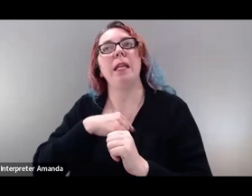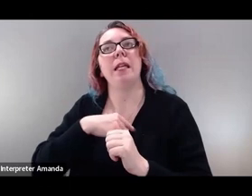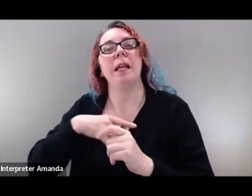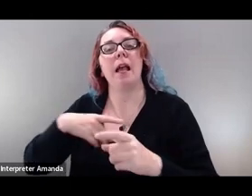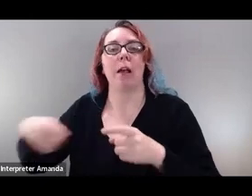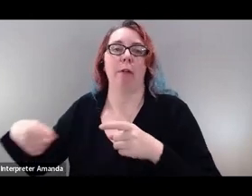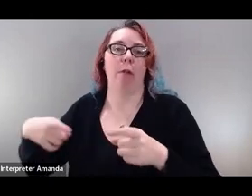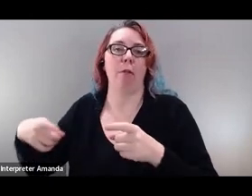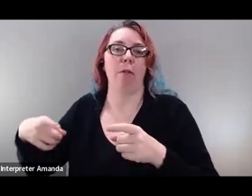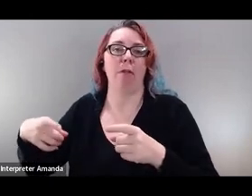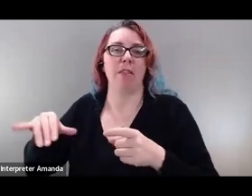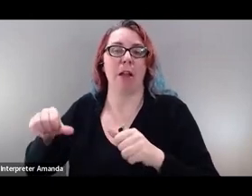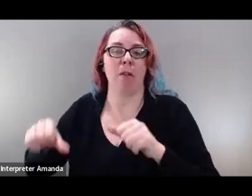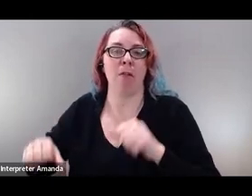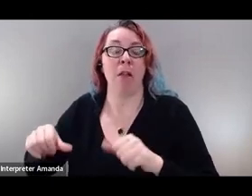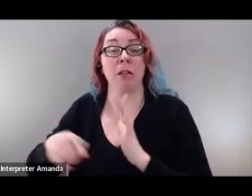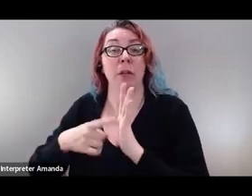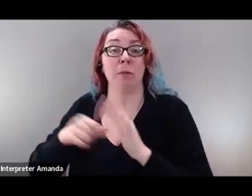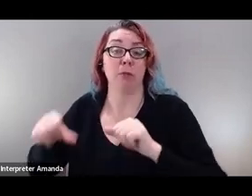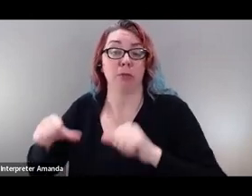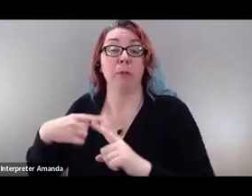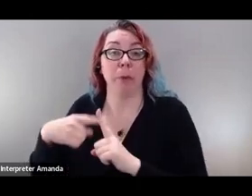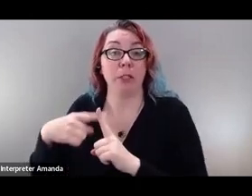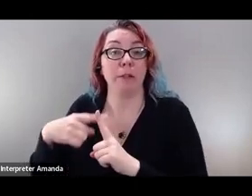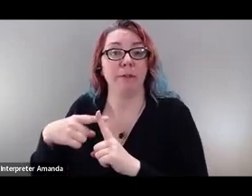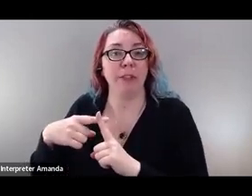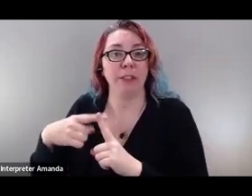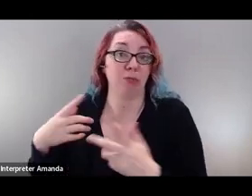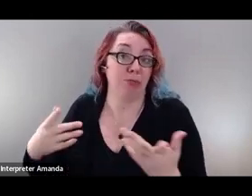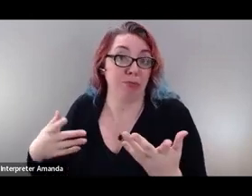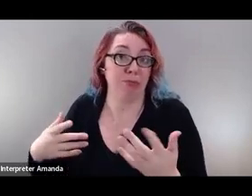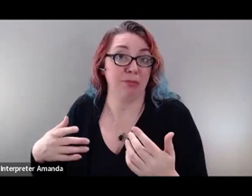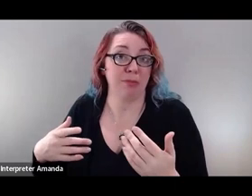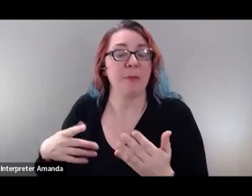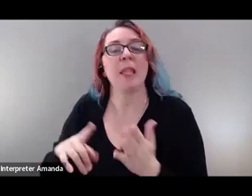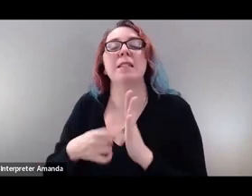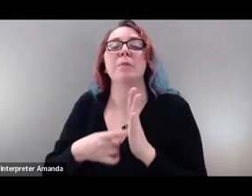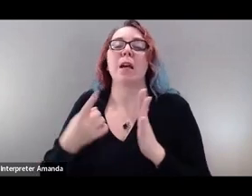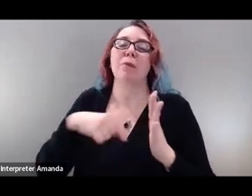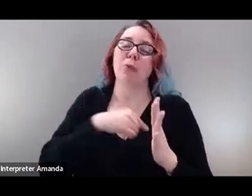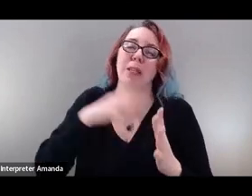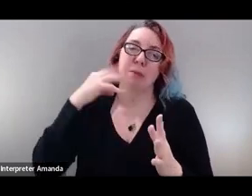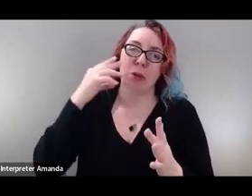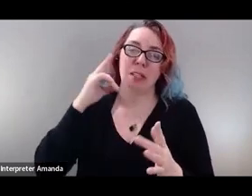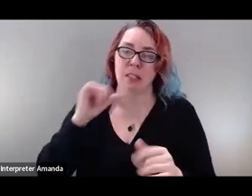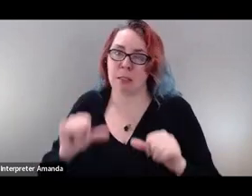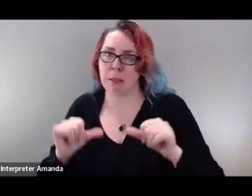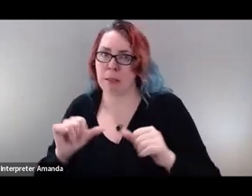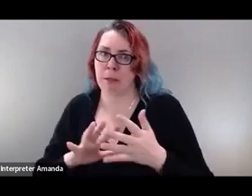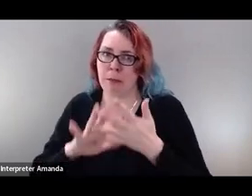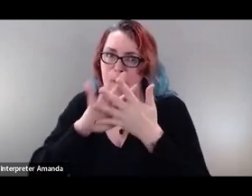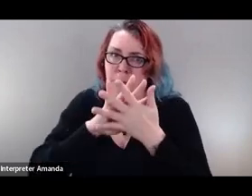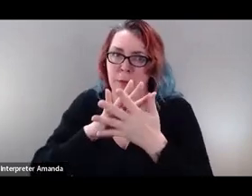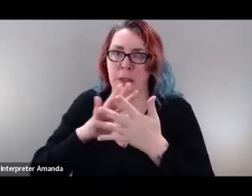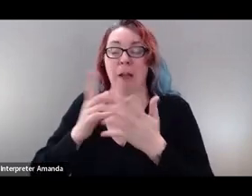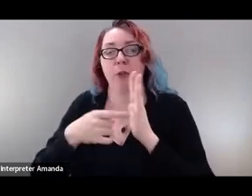change. I know there are certain certainties we feel sometimes about almost a mutually assured destruction, you know, for our